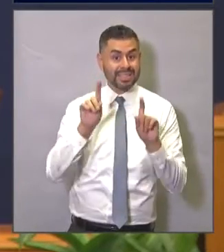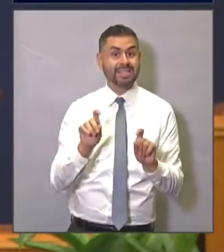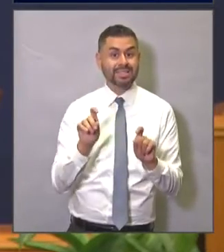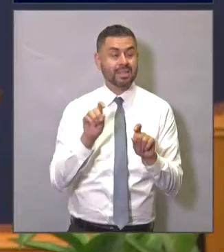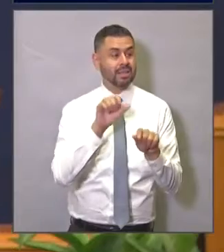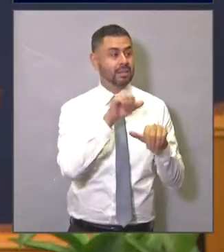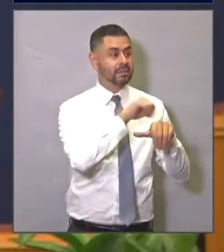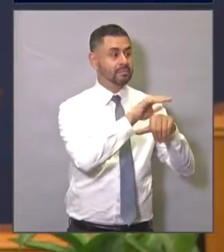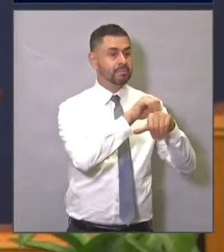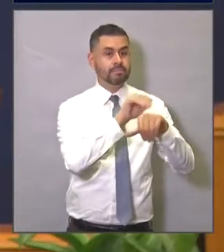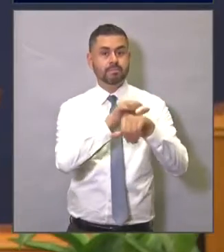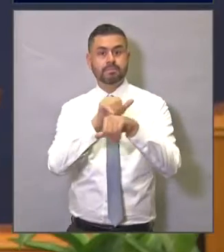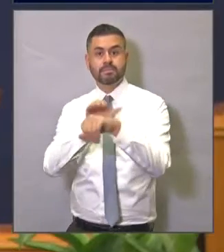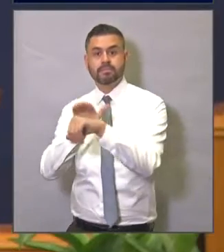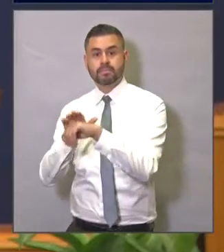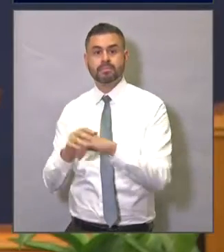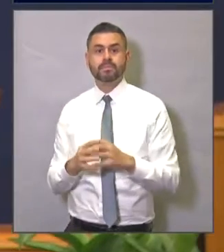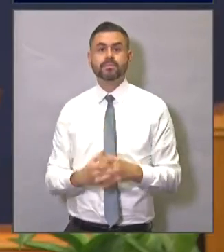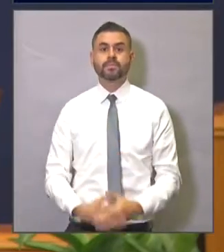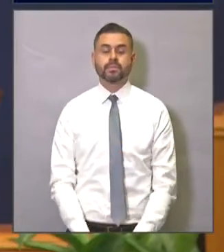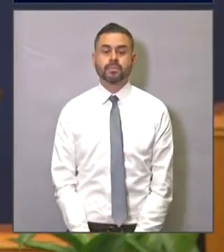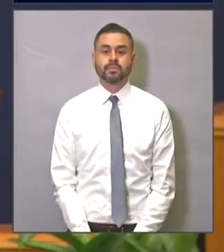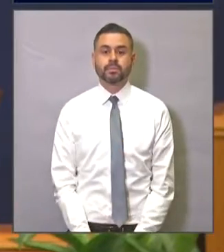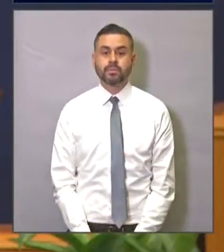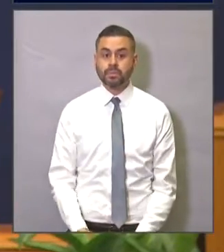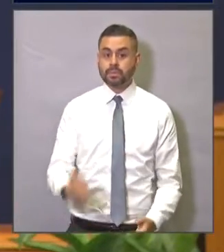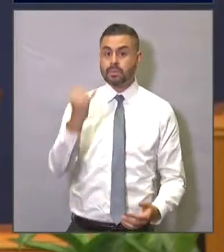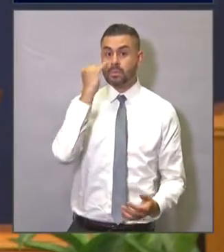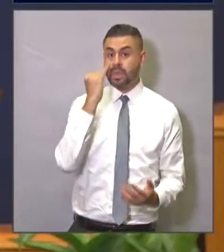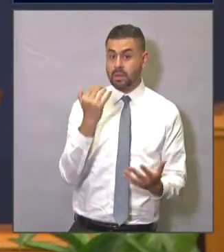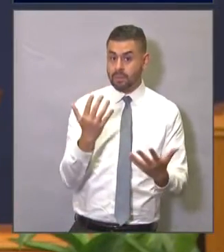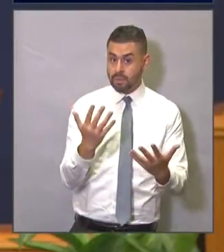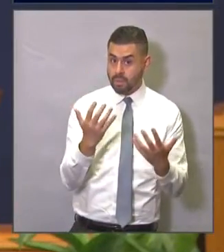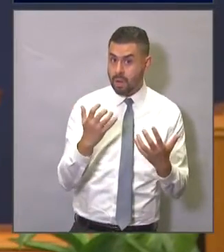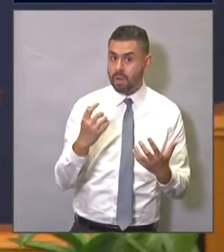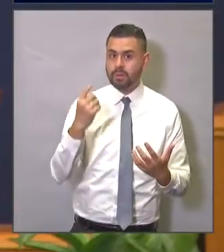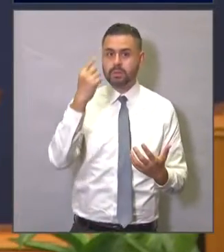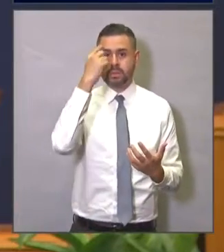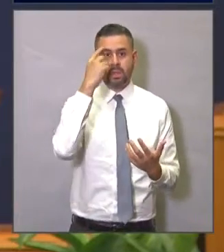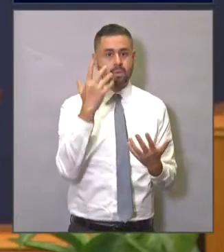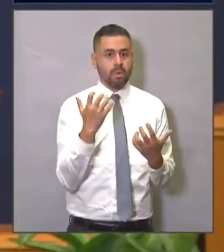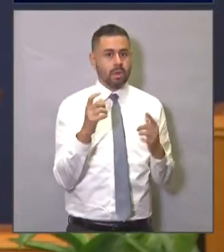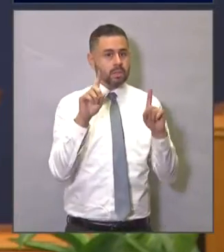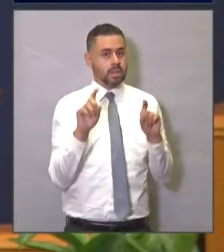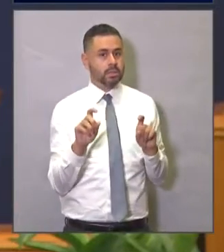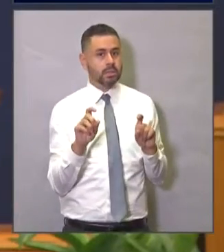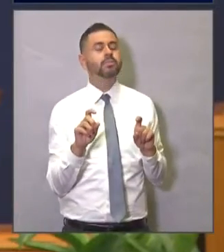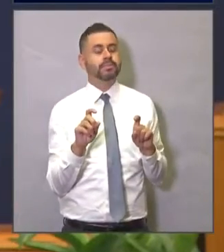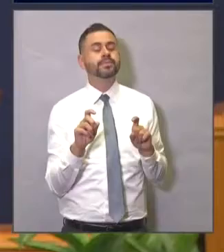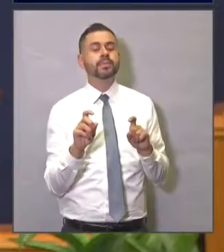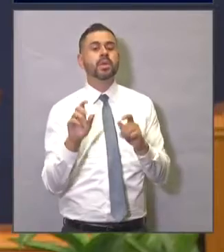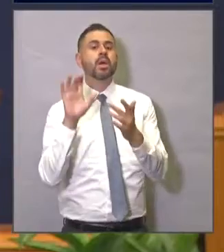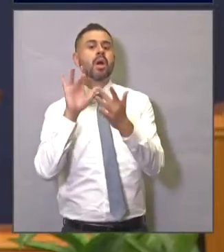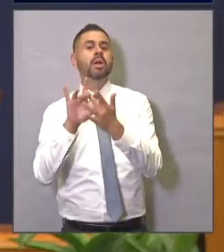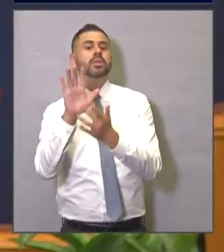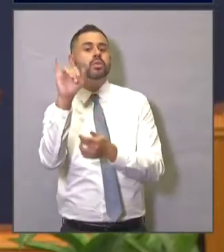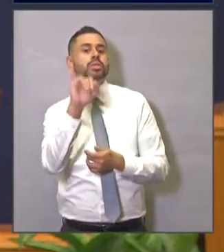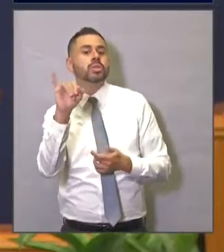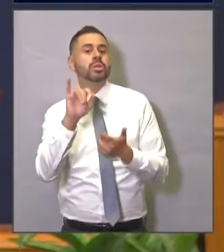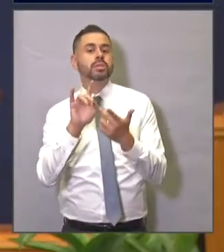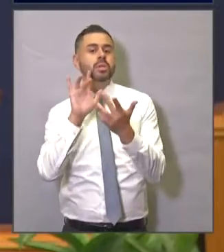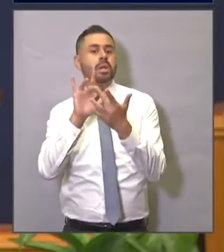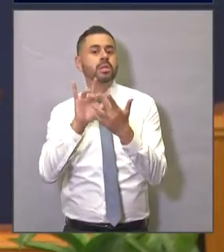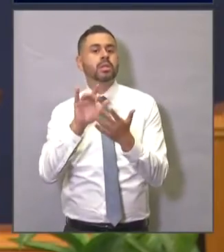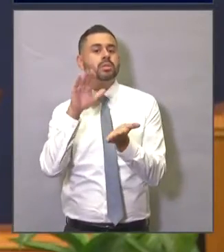were sent out for home collection. If you think you need a test, you are always encouraged to call your provider. You can